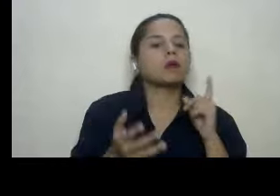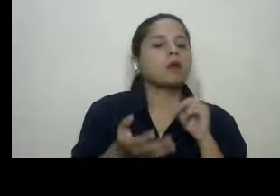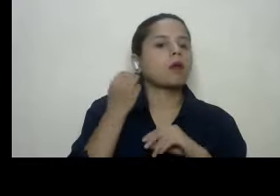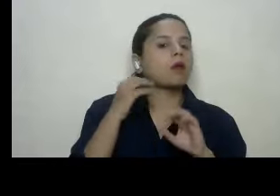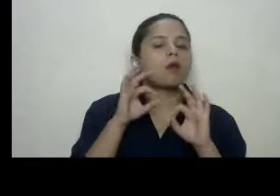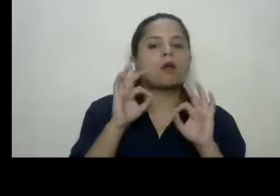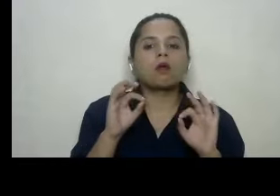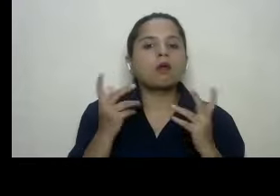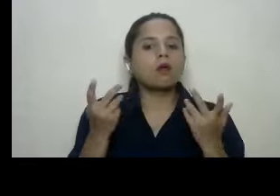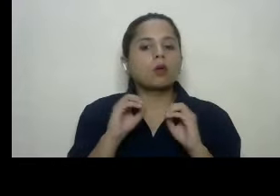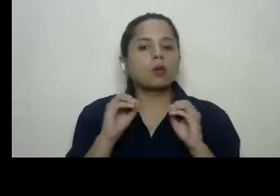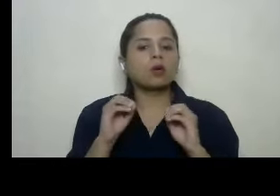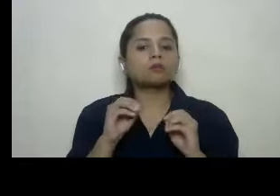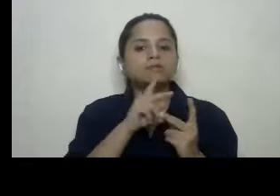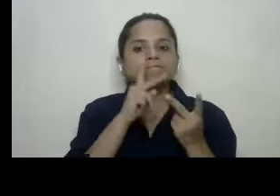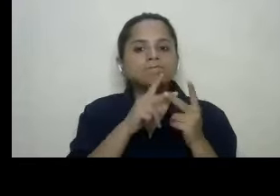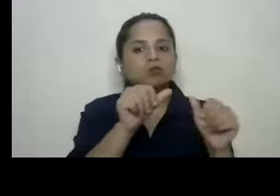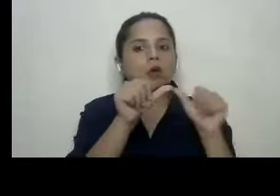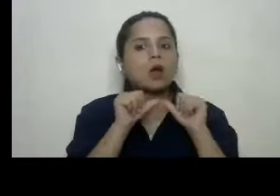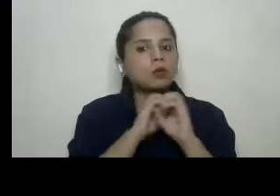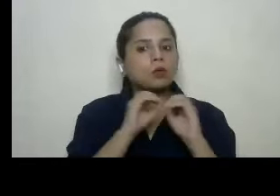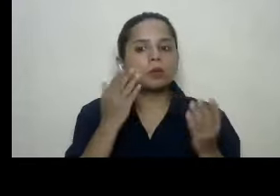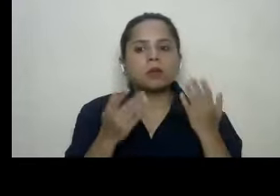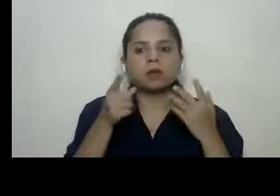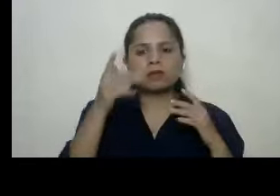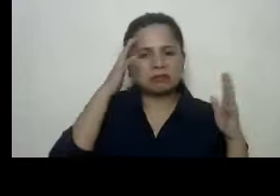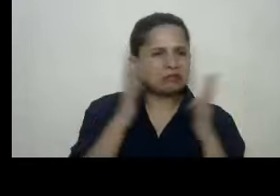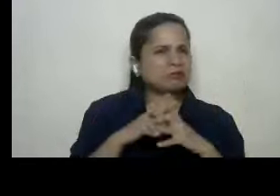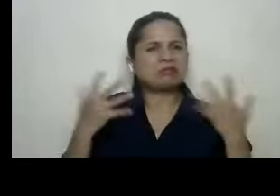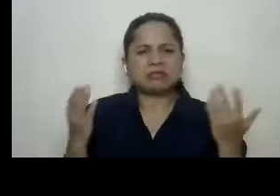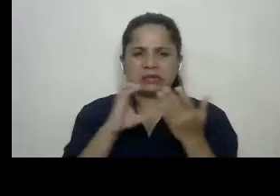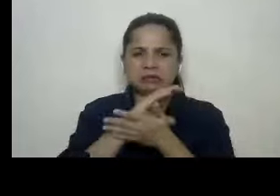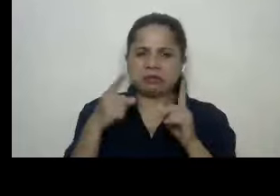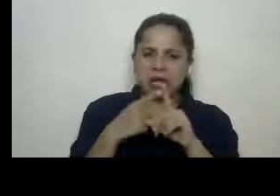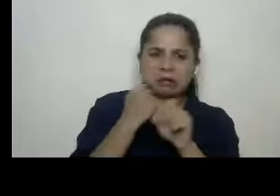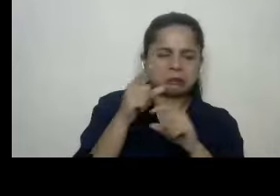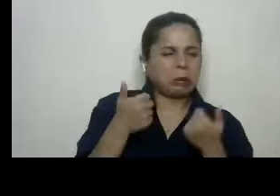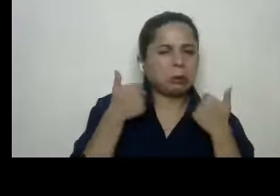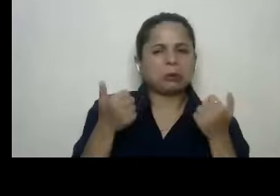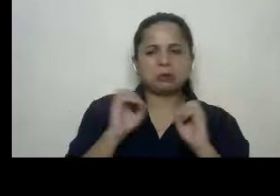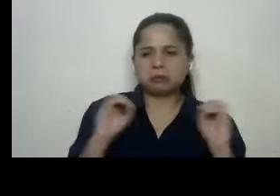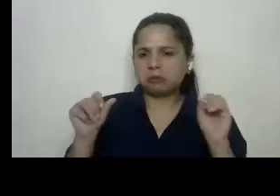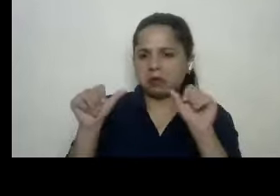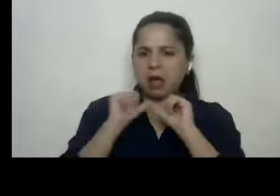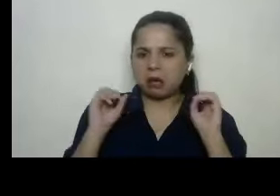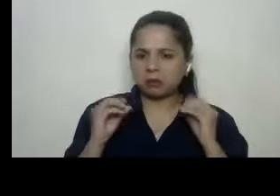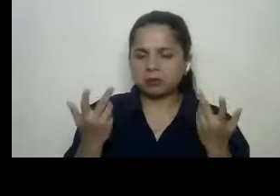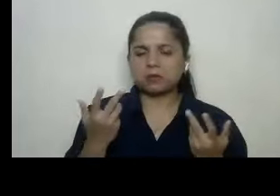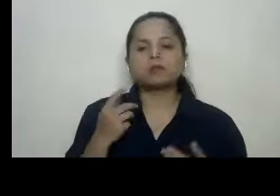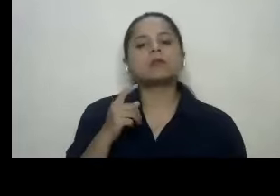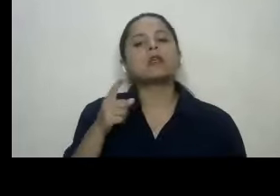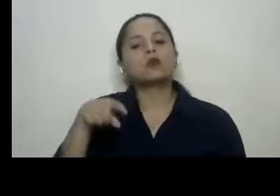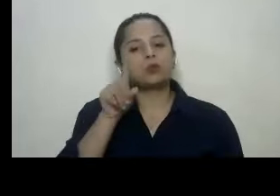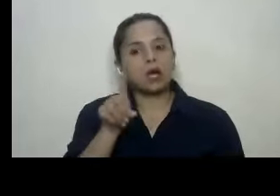or effective response, and then you might get frustrated. Oh, ChatGPT is not good enough. So you have to ask it